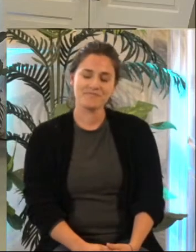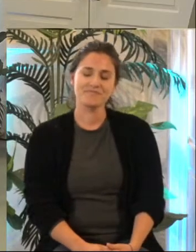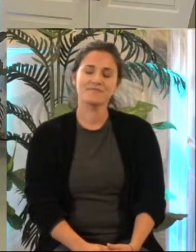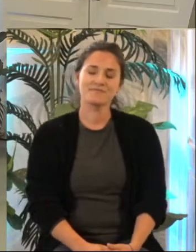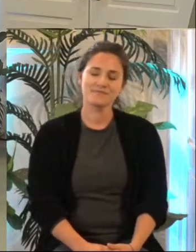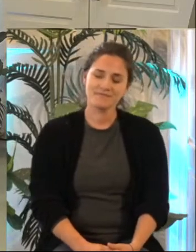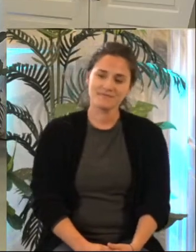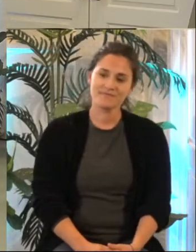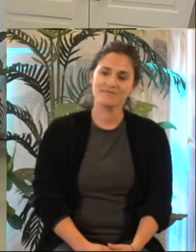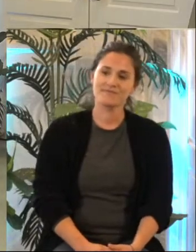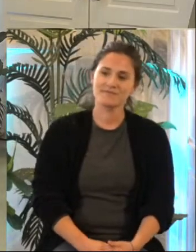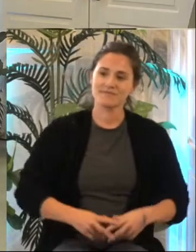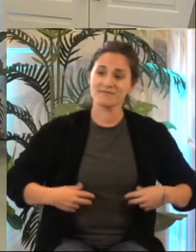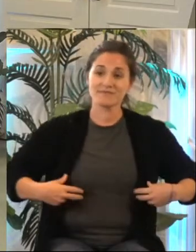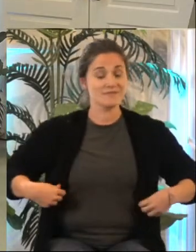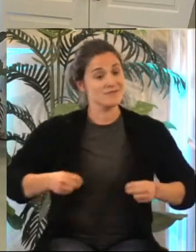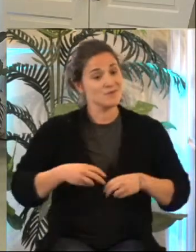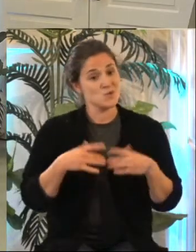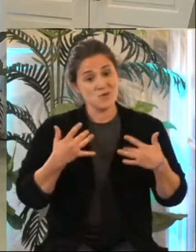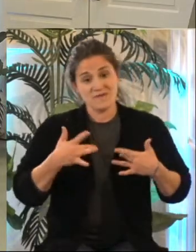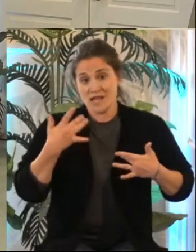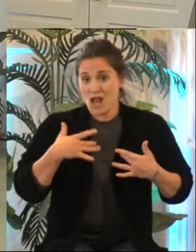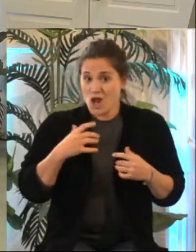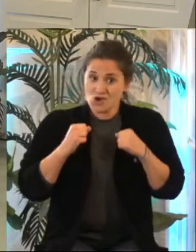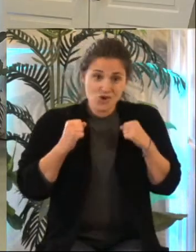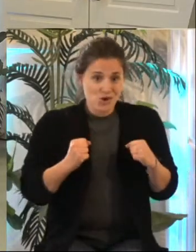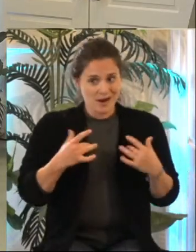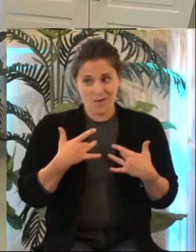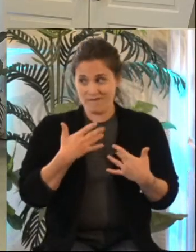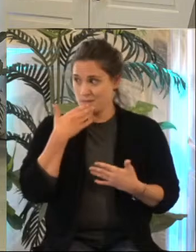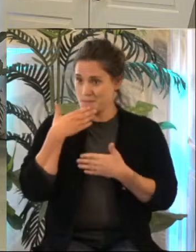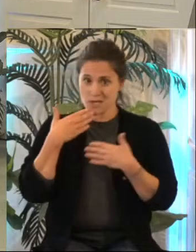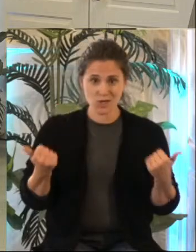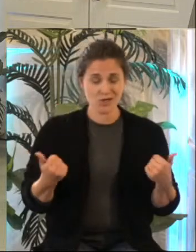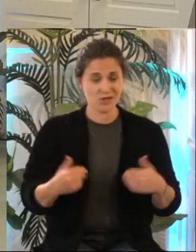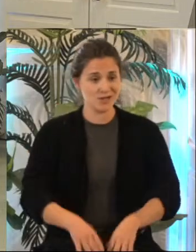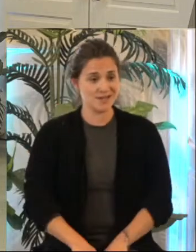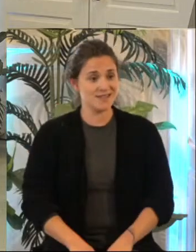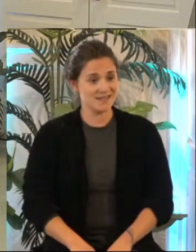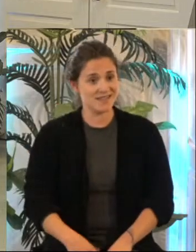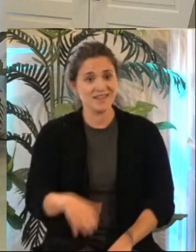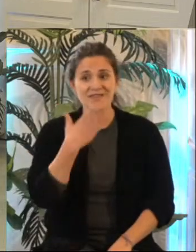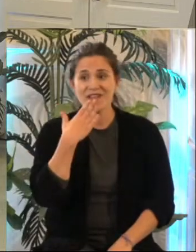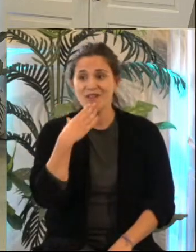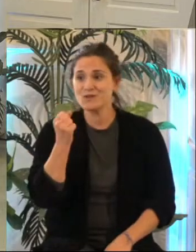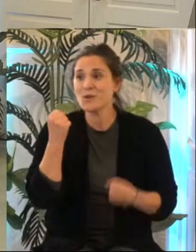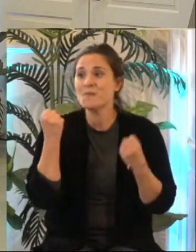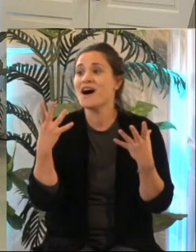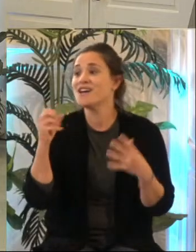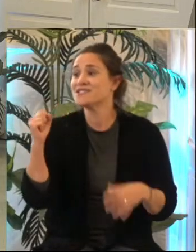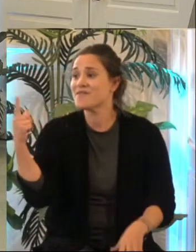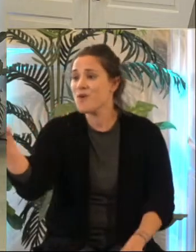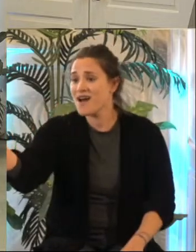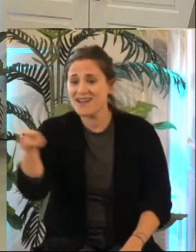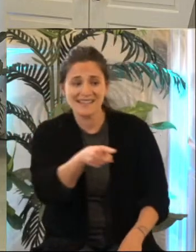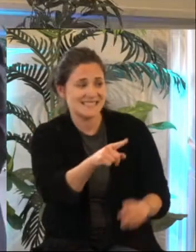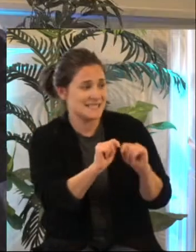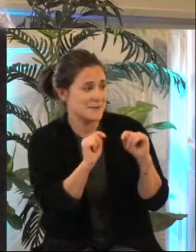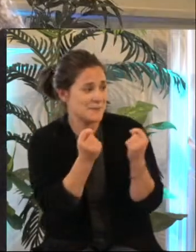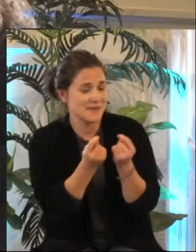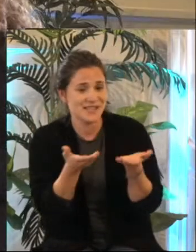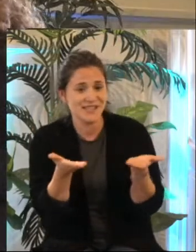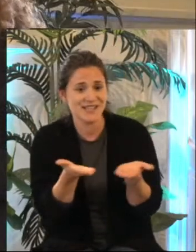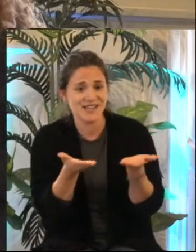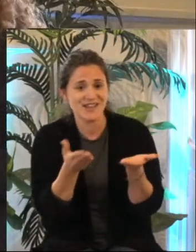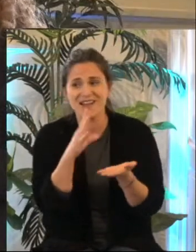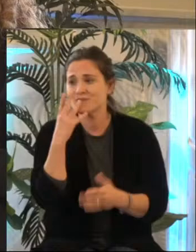Well, I was feeling good, but now I'm feeling better. So thank you so much, music team, each and every one of you, and